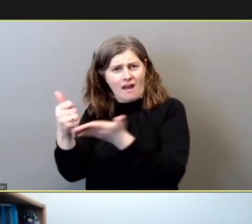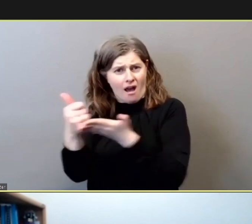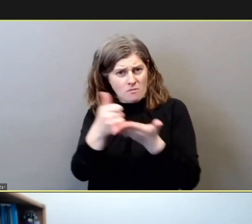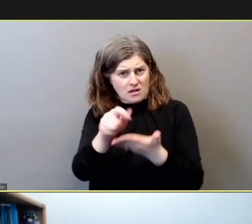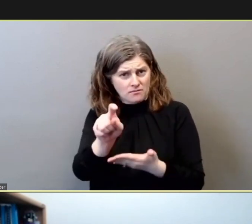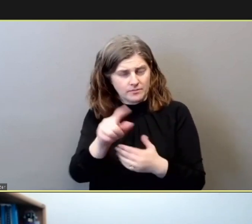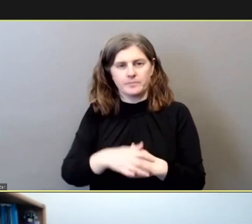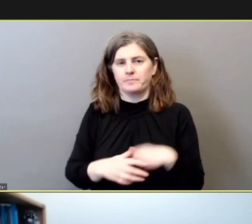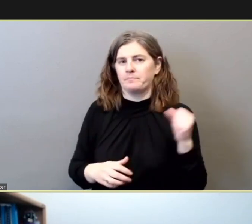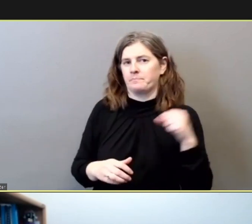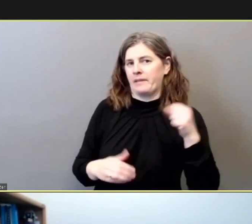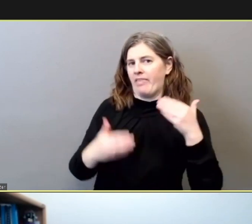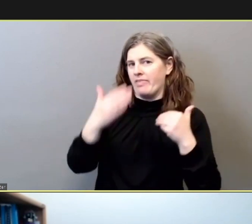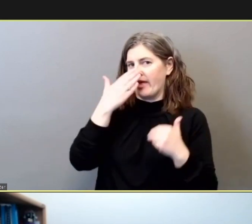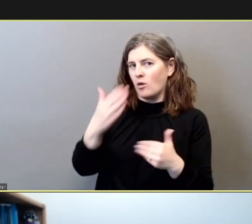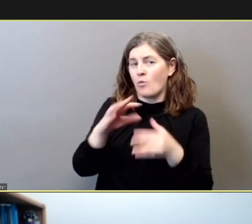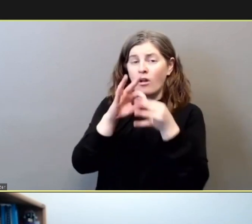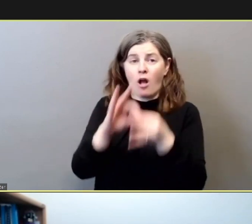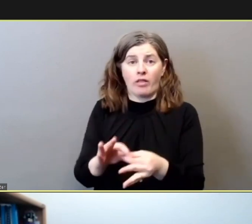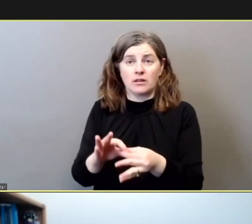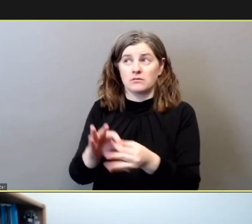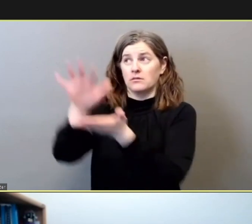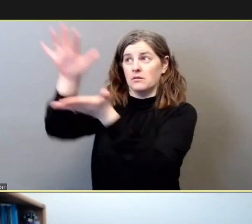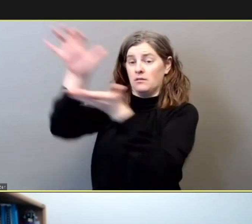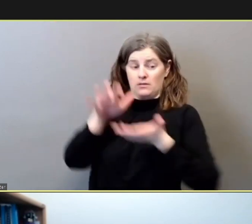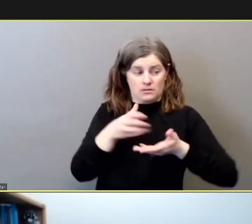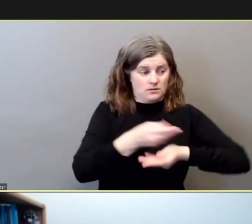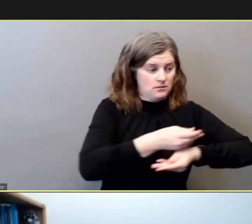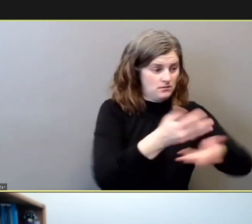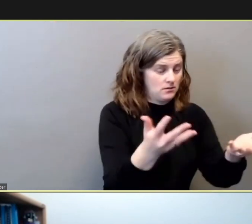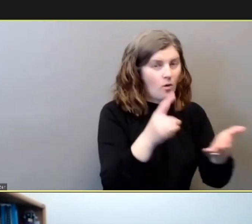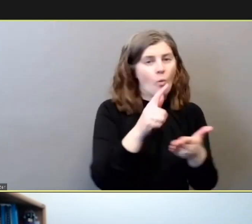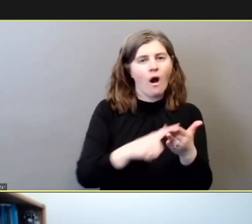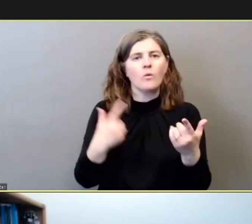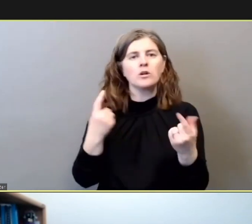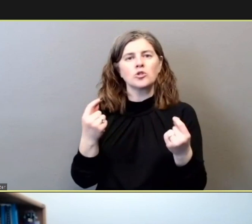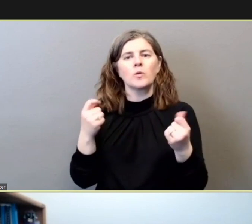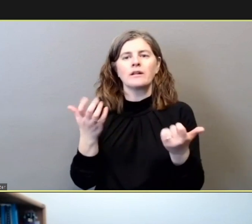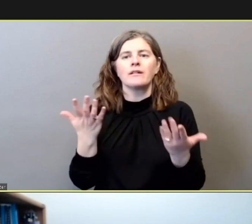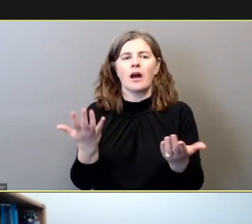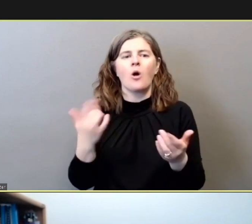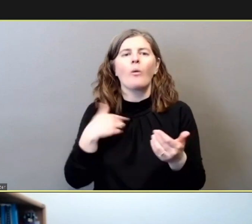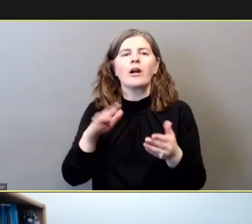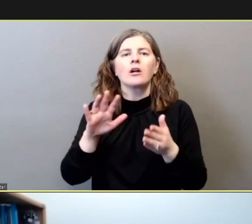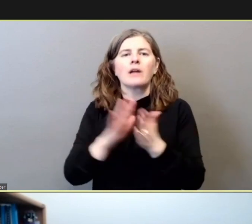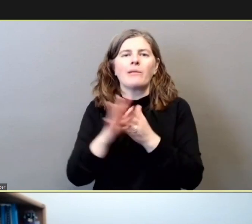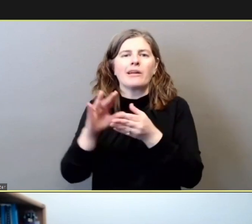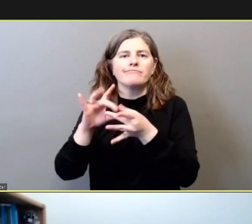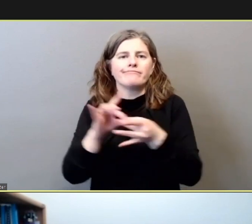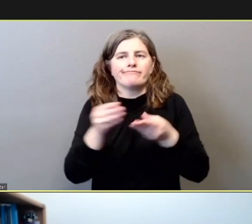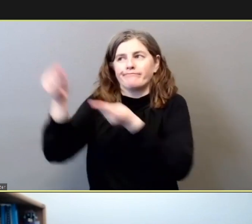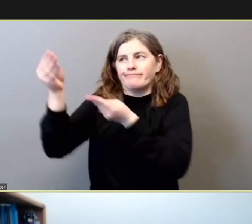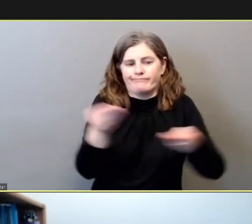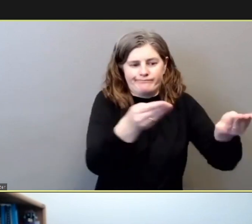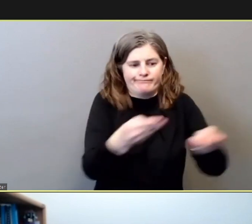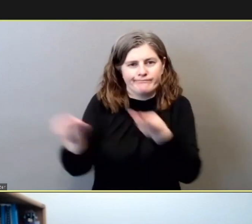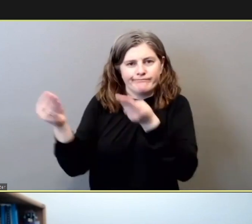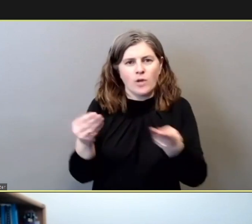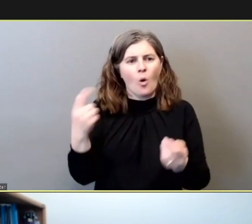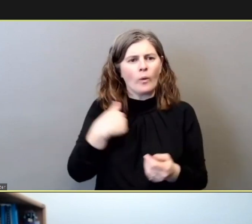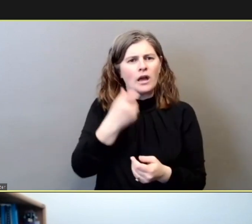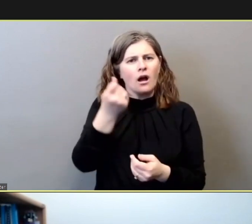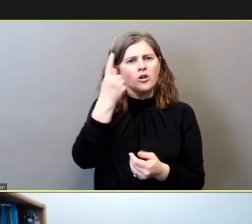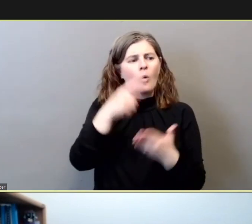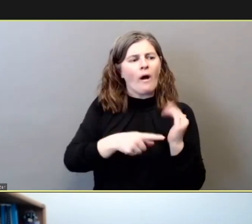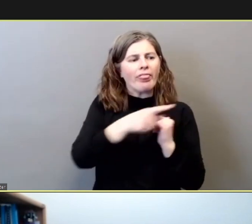so thank you. Regarding the vaccine distribution, what we're doing now is we serve as our conduit where we understand what vaccine